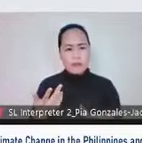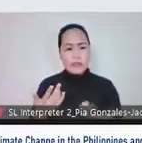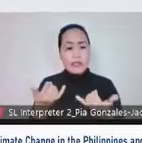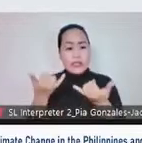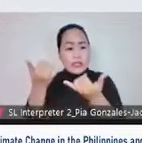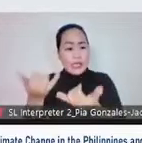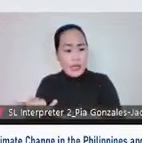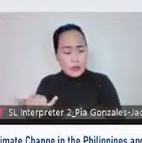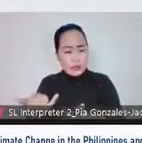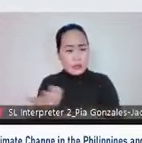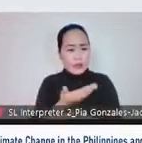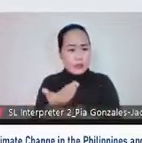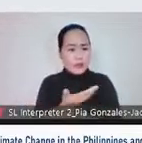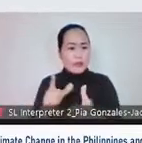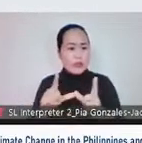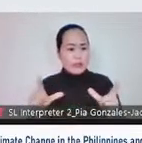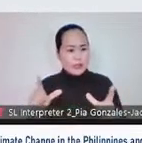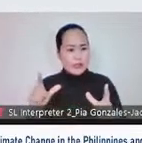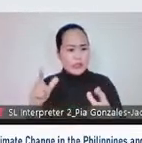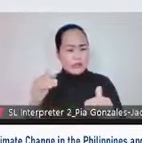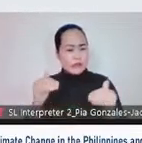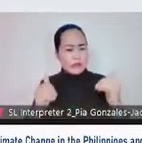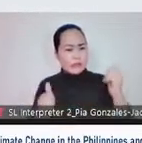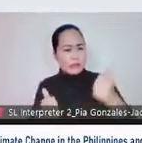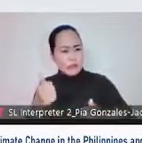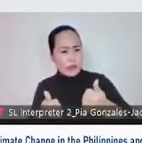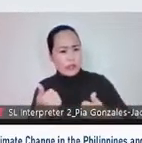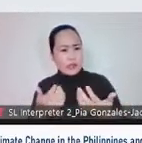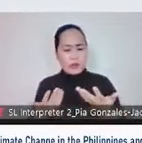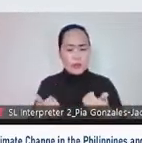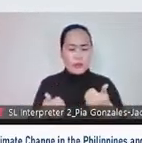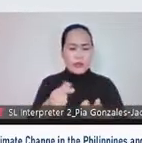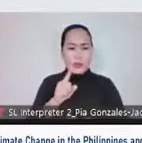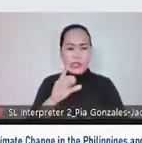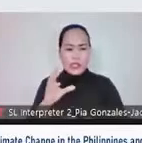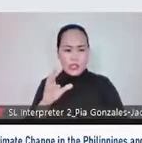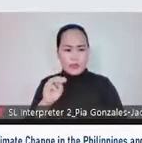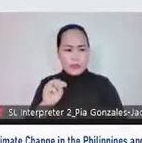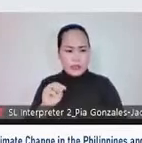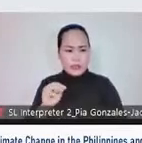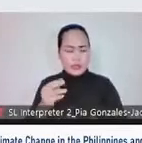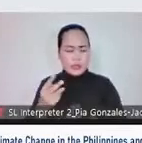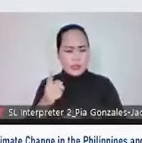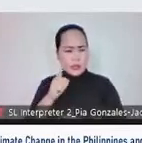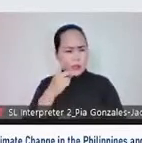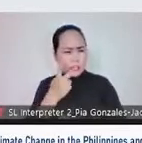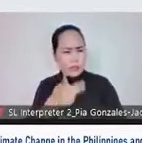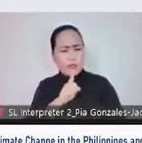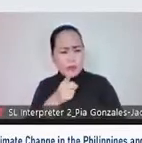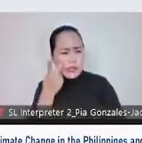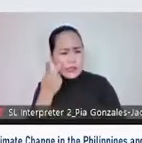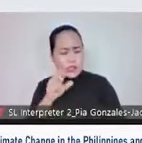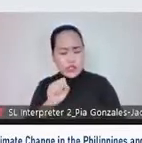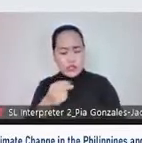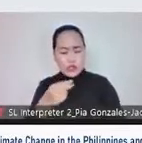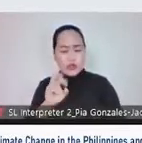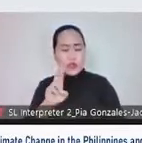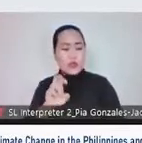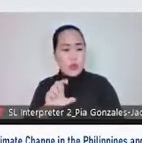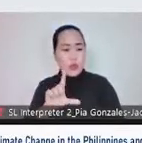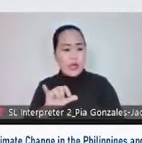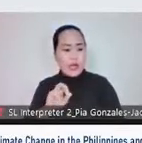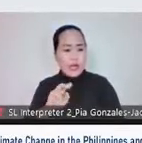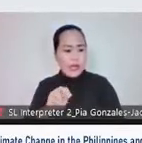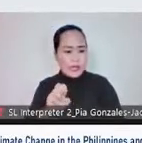Compared to prior sea level of 100 meters, this seems trivial, but the effect on shorelines and mangrove habitat was profound. If the changes